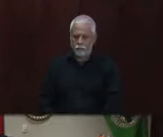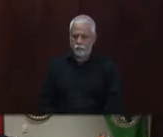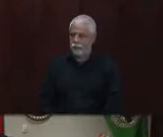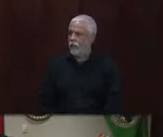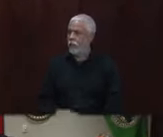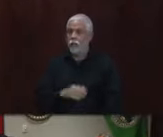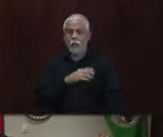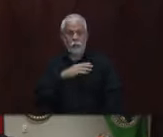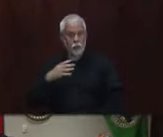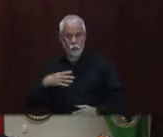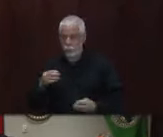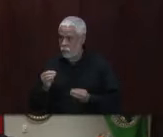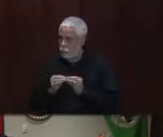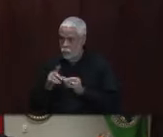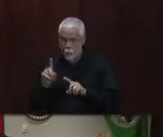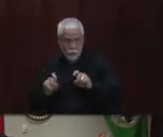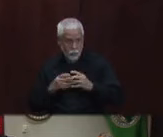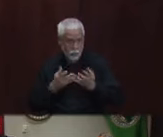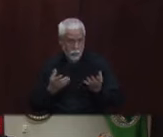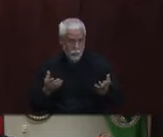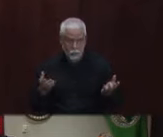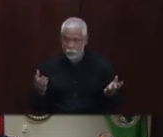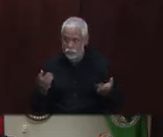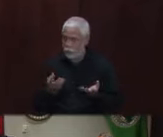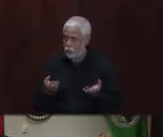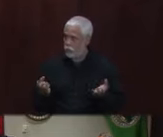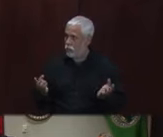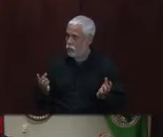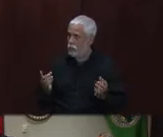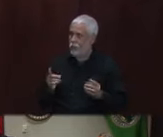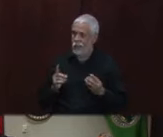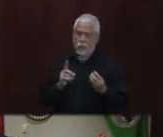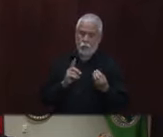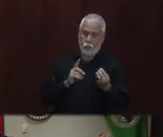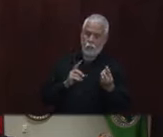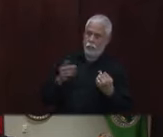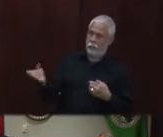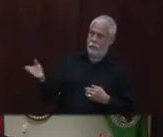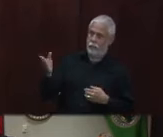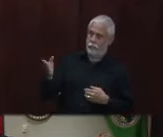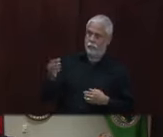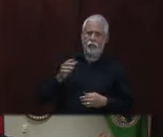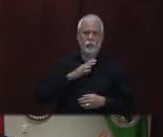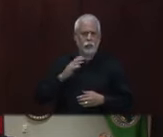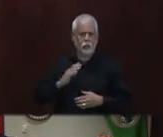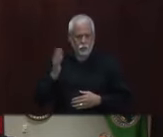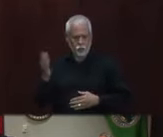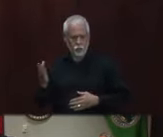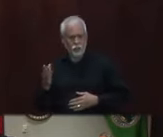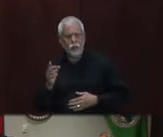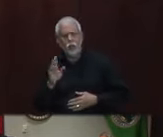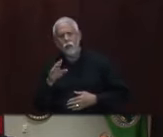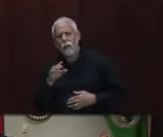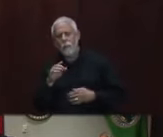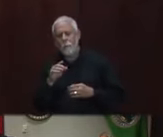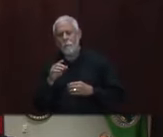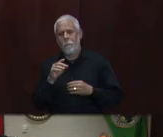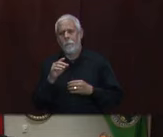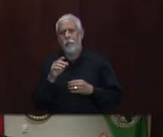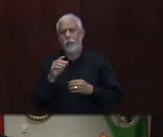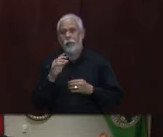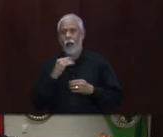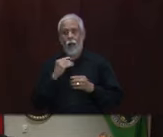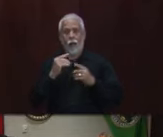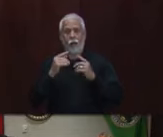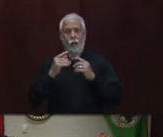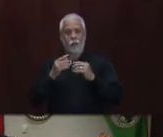All right, commissioners, other questions? Any other questions? I got one more, sir, if I could. Yes, sir. So you're saying that our uptick